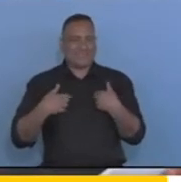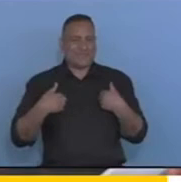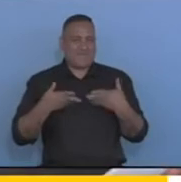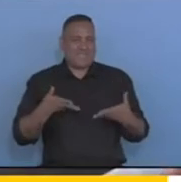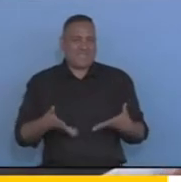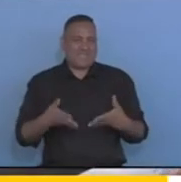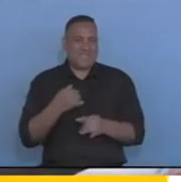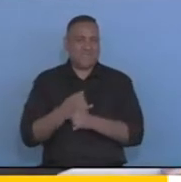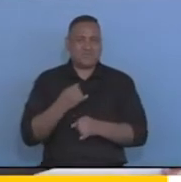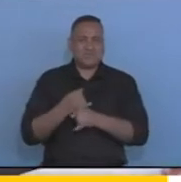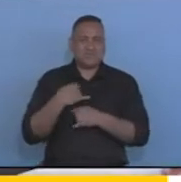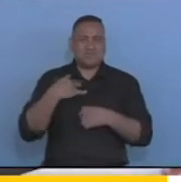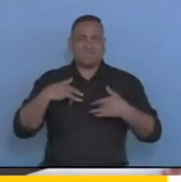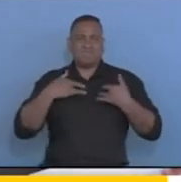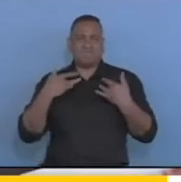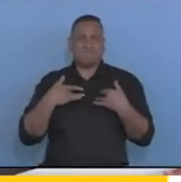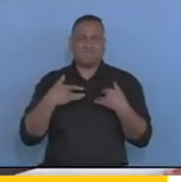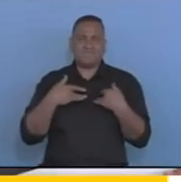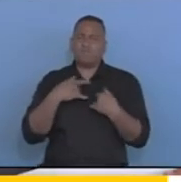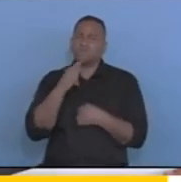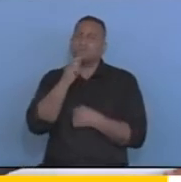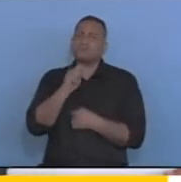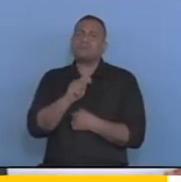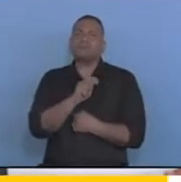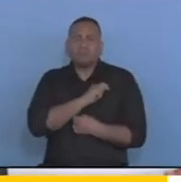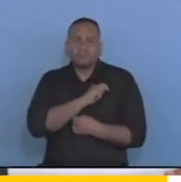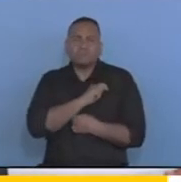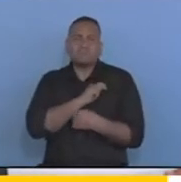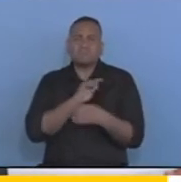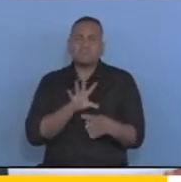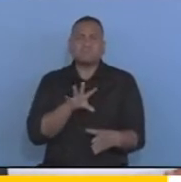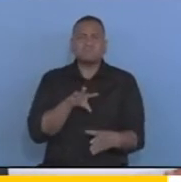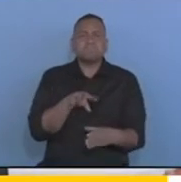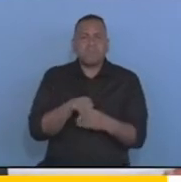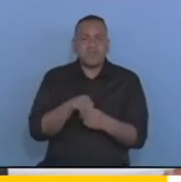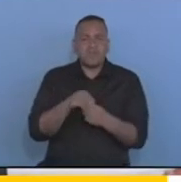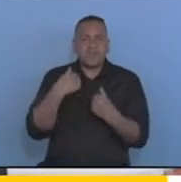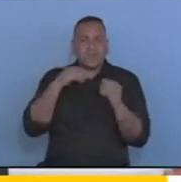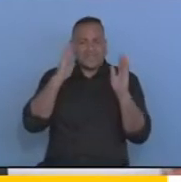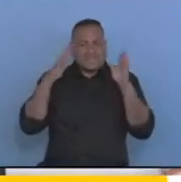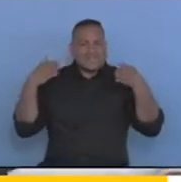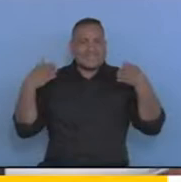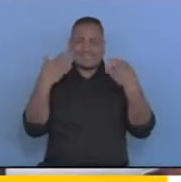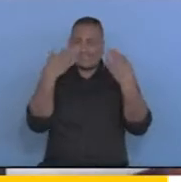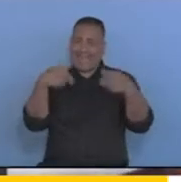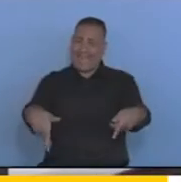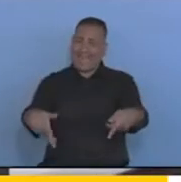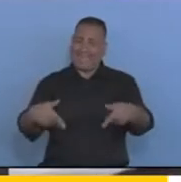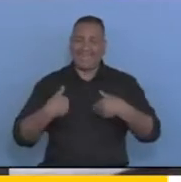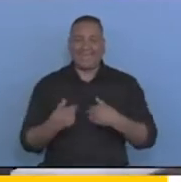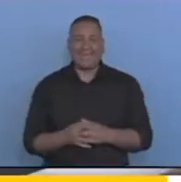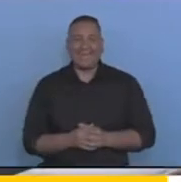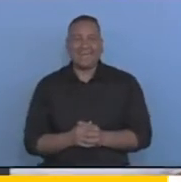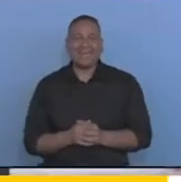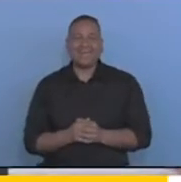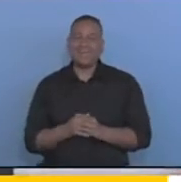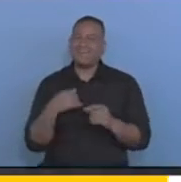it so real, Dougal. It actually makes it so real that I would want to be here. It makes me very excited. Yeah, I can tell you where we are